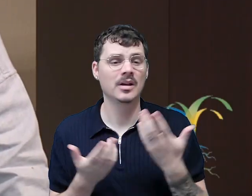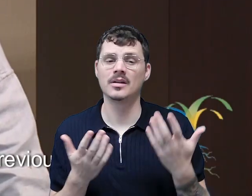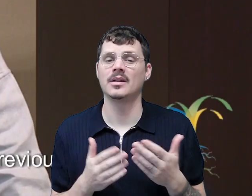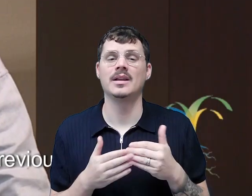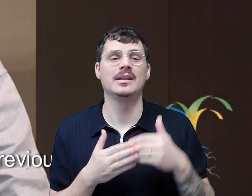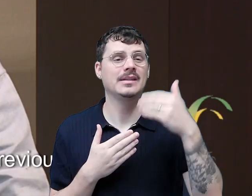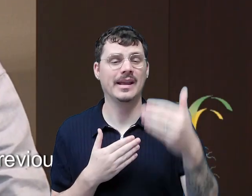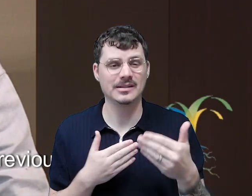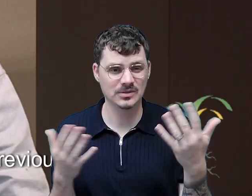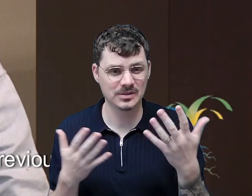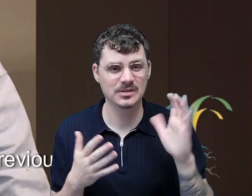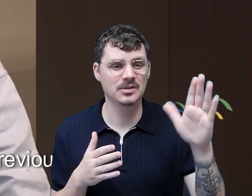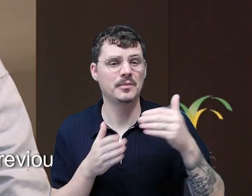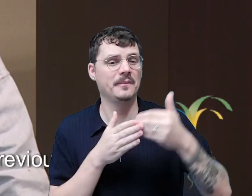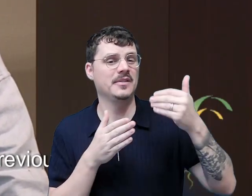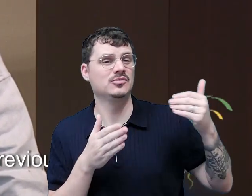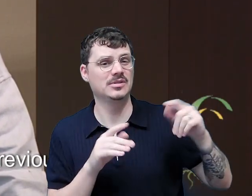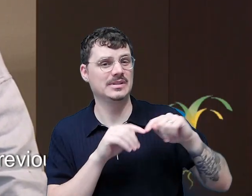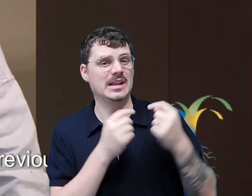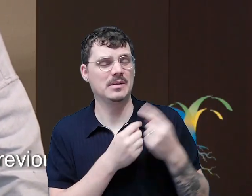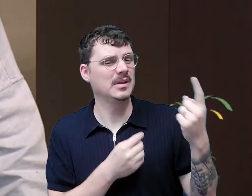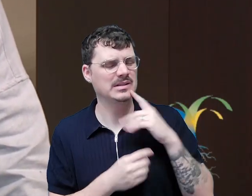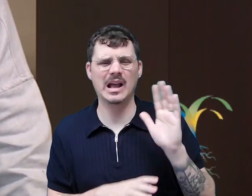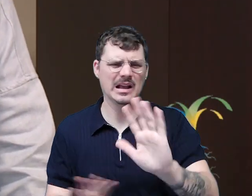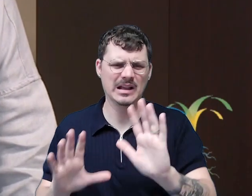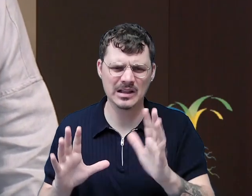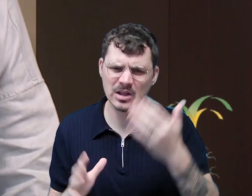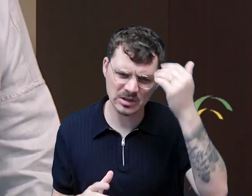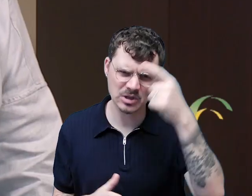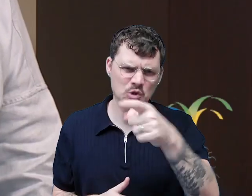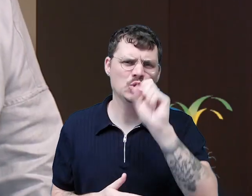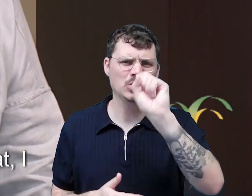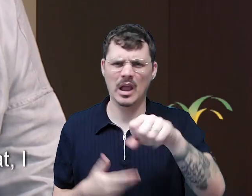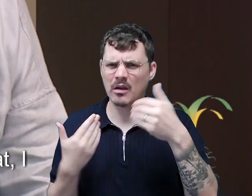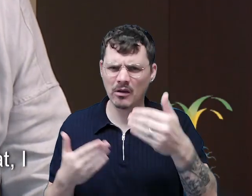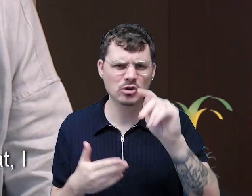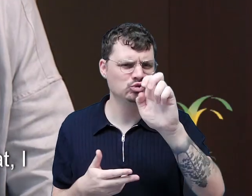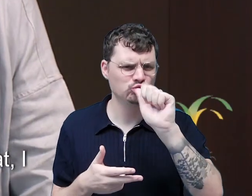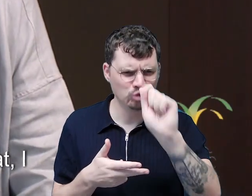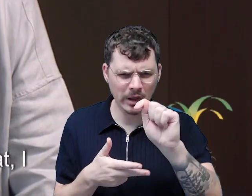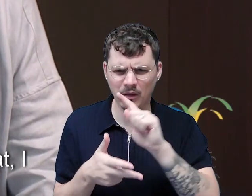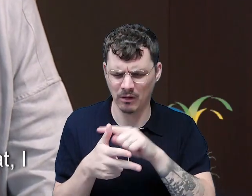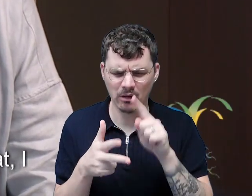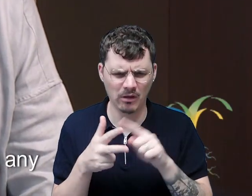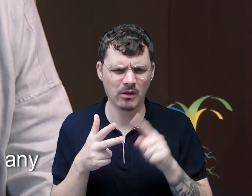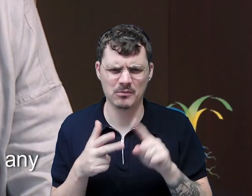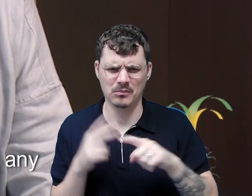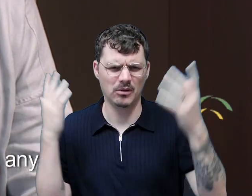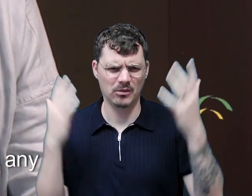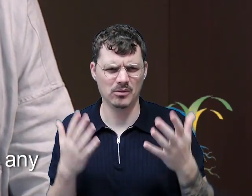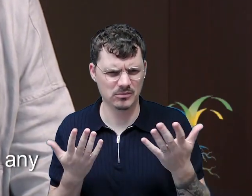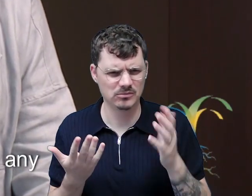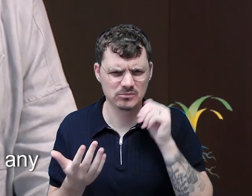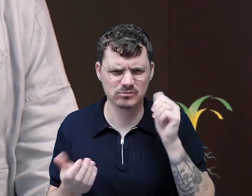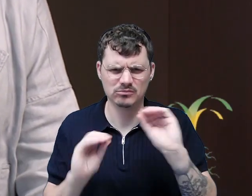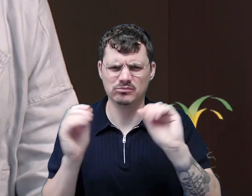And the next bit of pushback from his previous treating team was, well, yeah, you can treat all that, I suppose, but